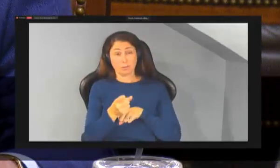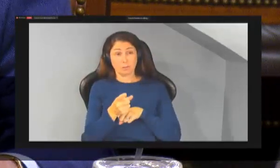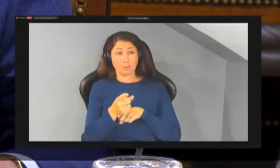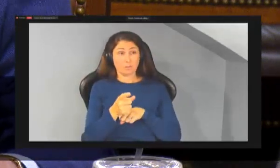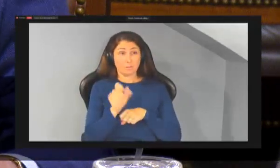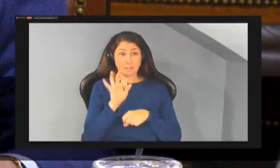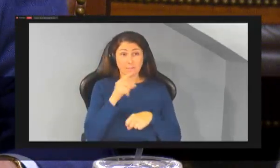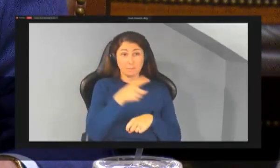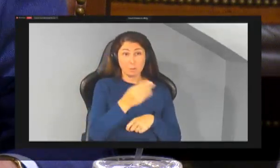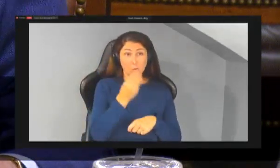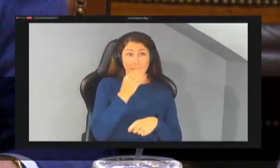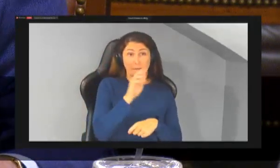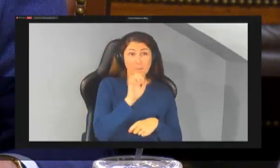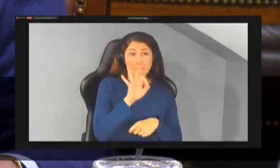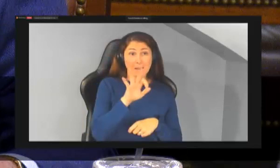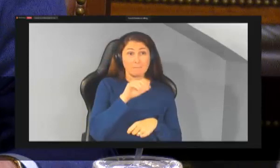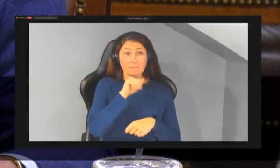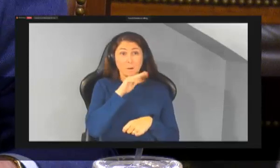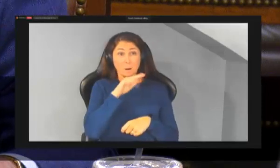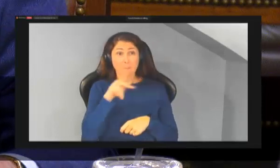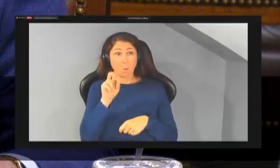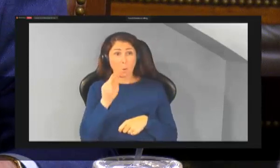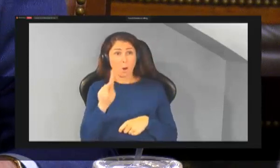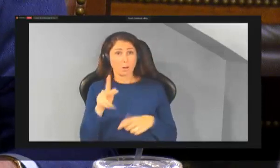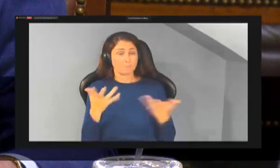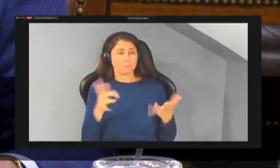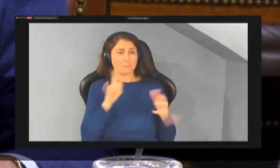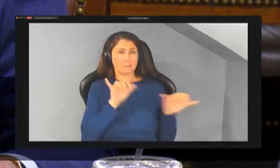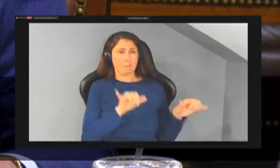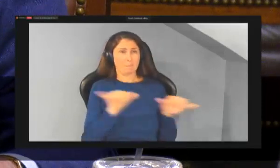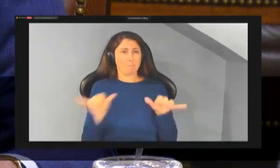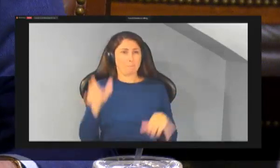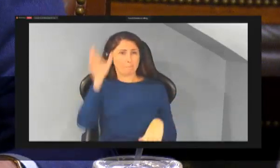pork, you know, it's the same thing. Okay,